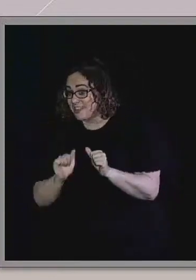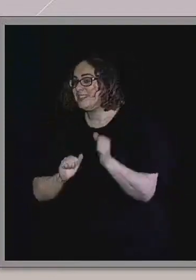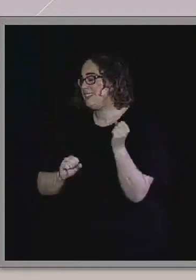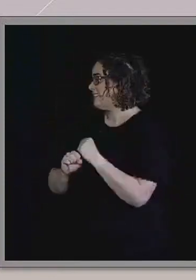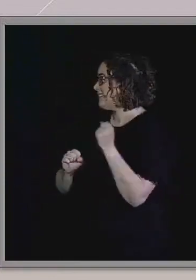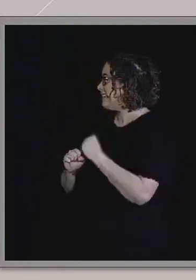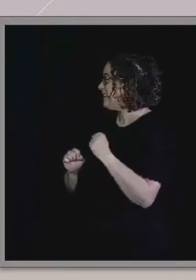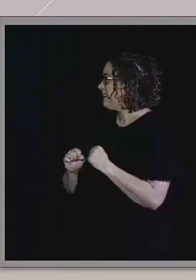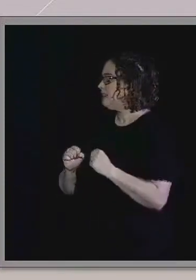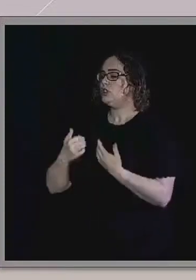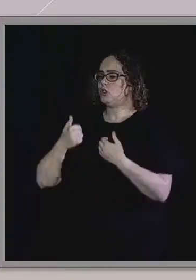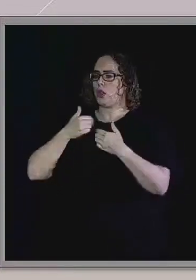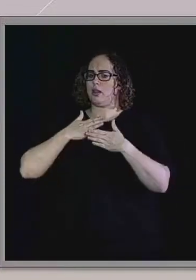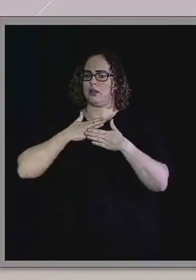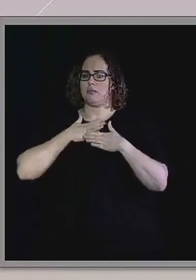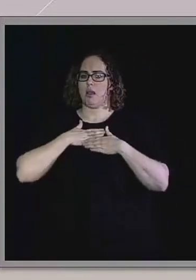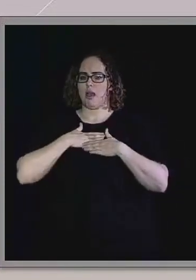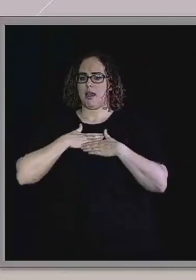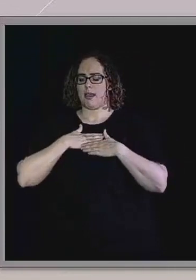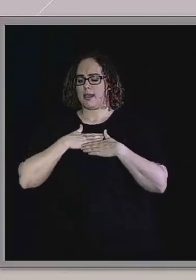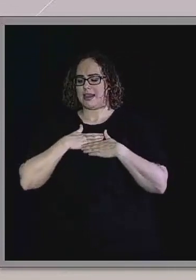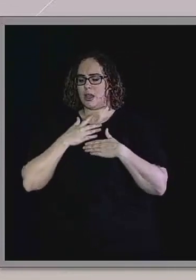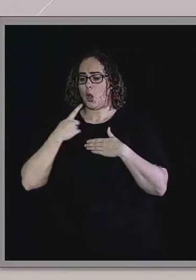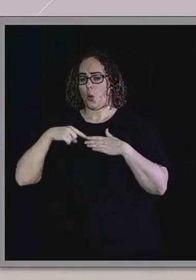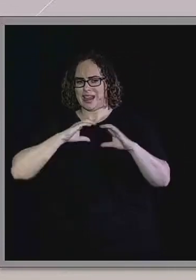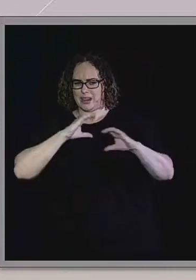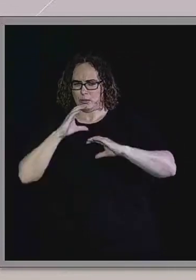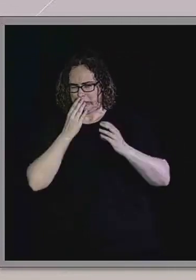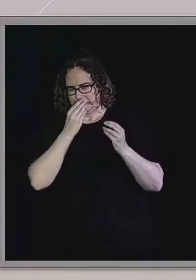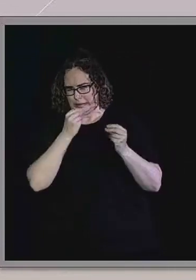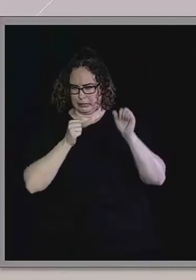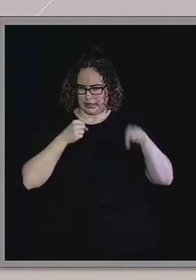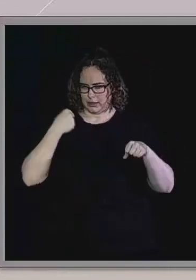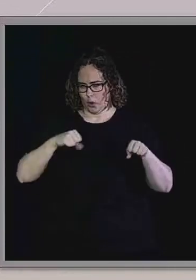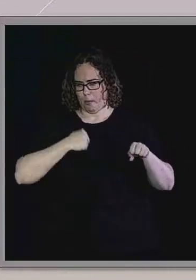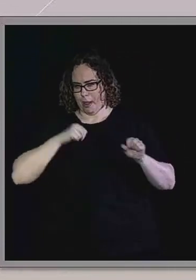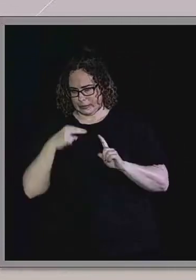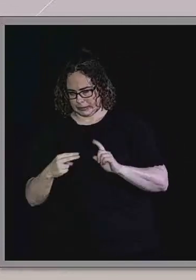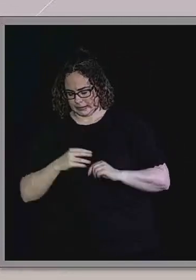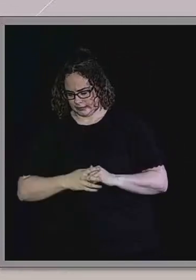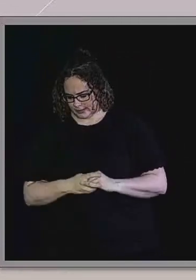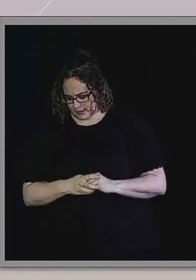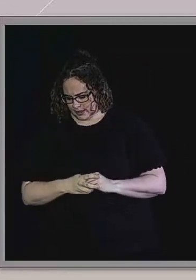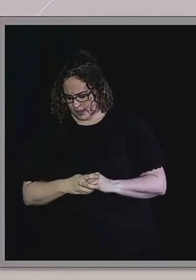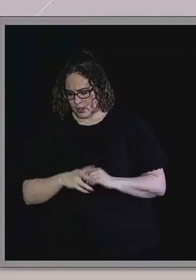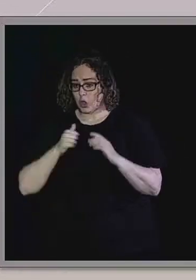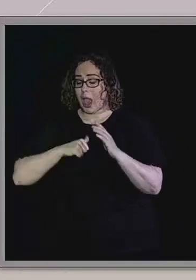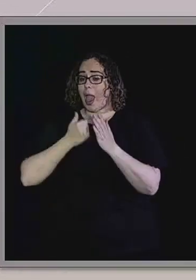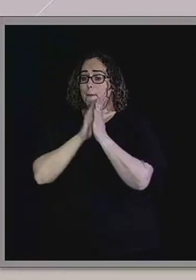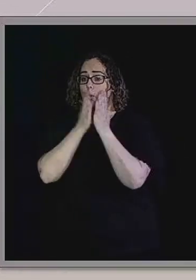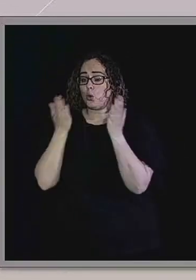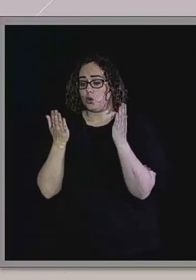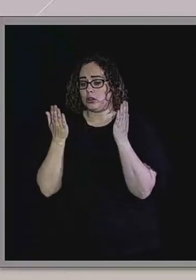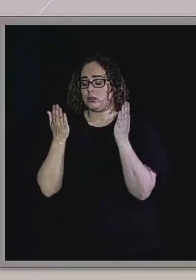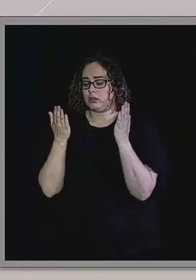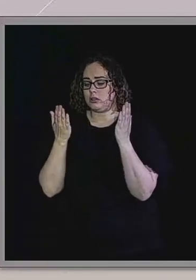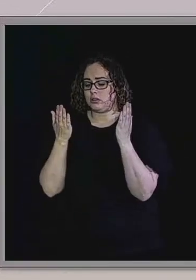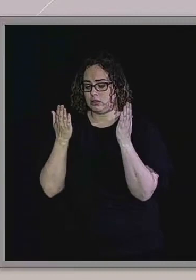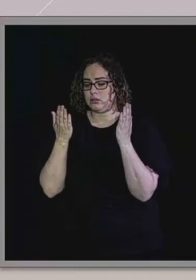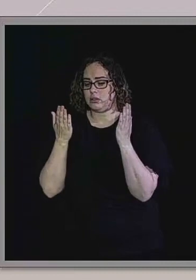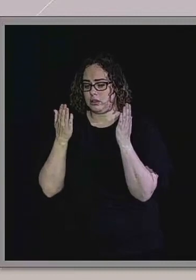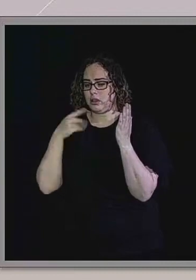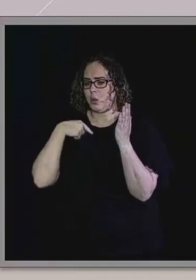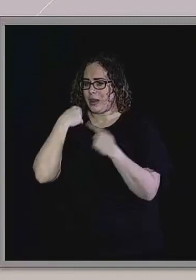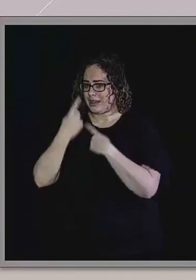well, yes and no, right? In the epilogue in the book, it talks about we were starting to get